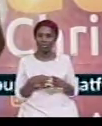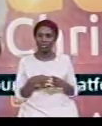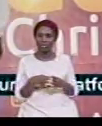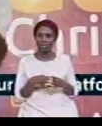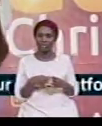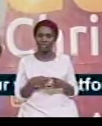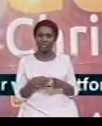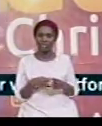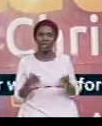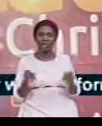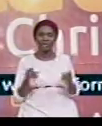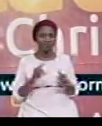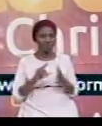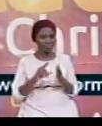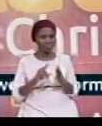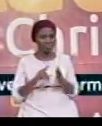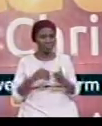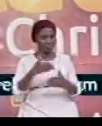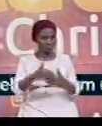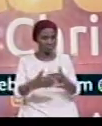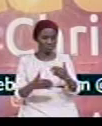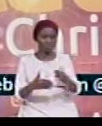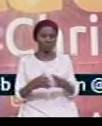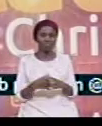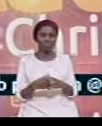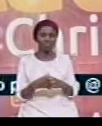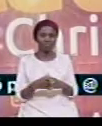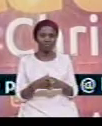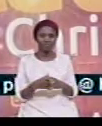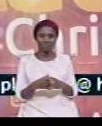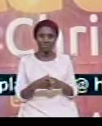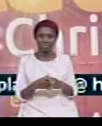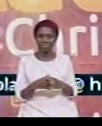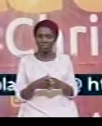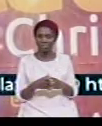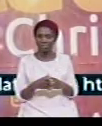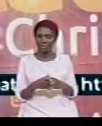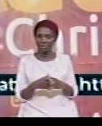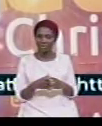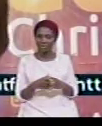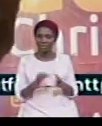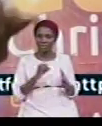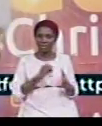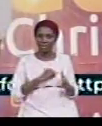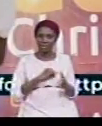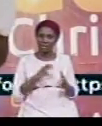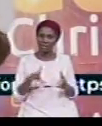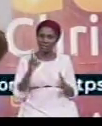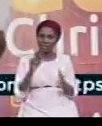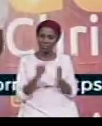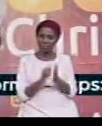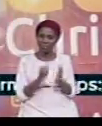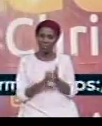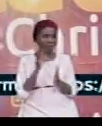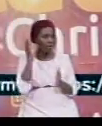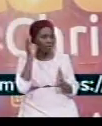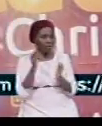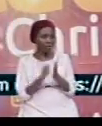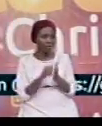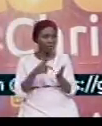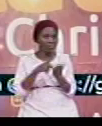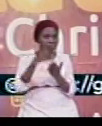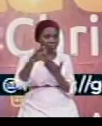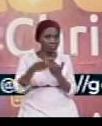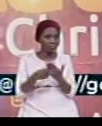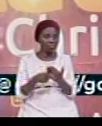goes by and by, I discovered that the global crusade is approaching. So I decided that I will